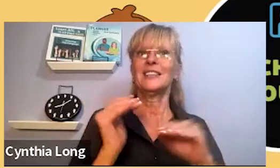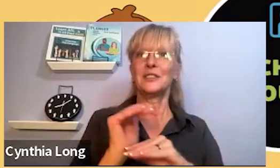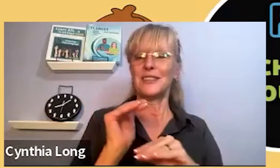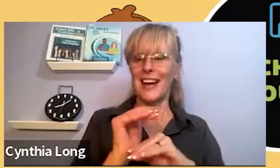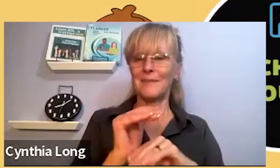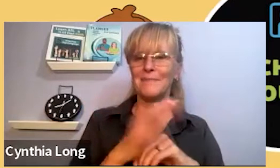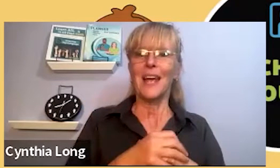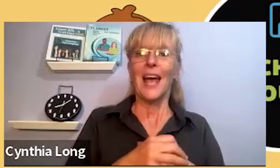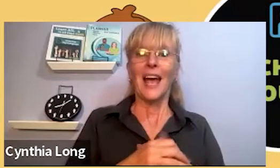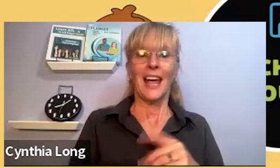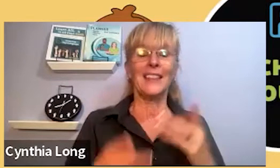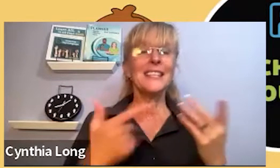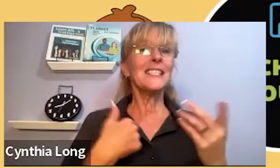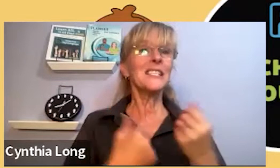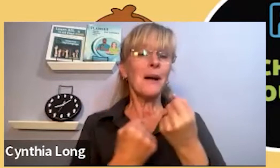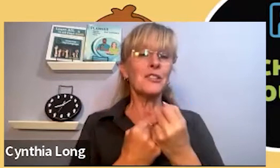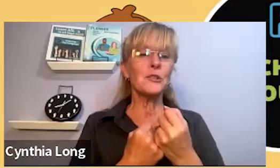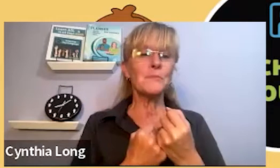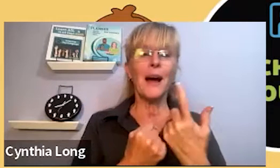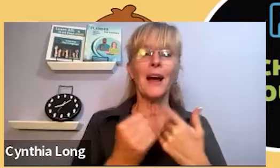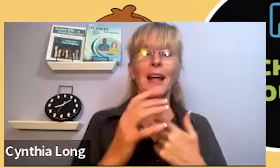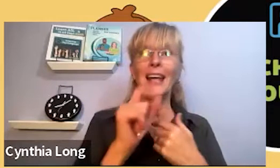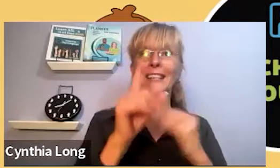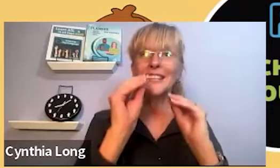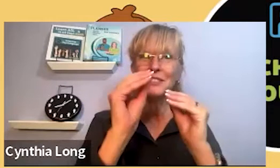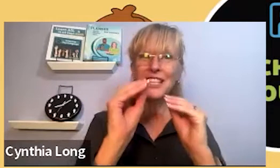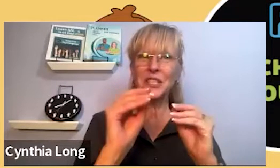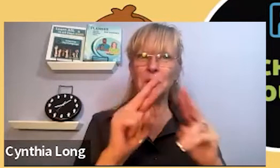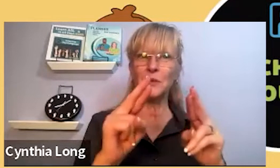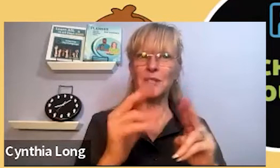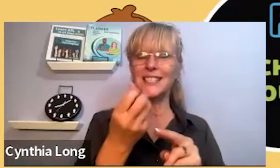here tonight. And this is sponsored by